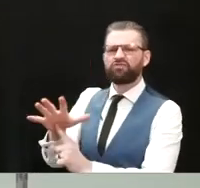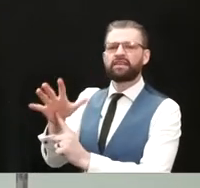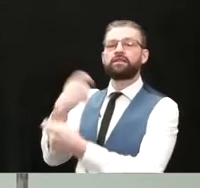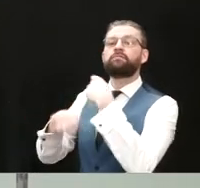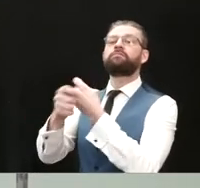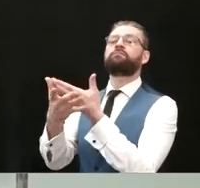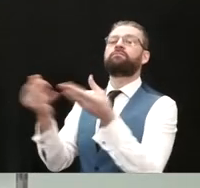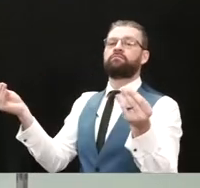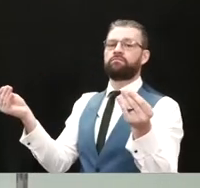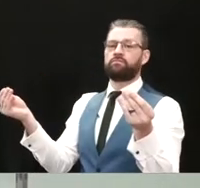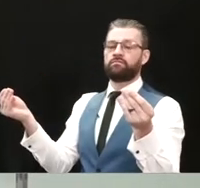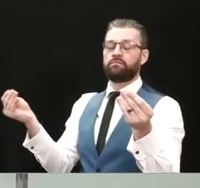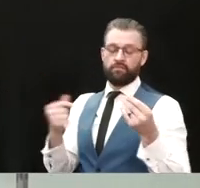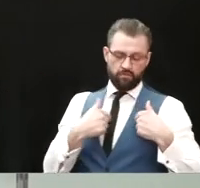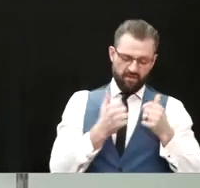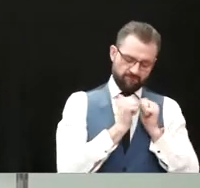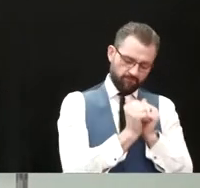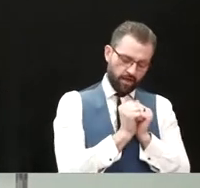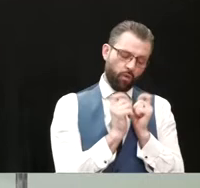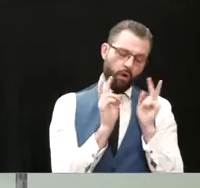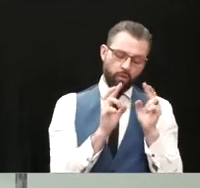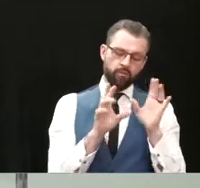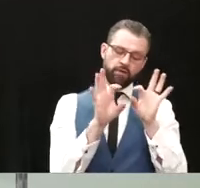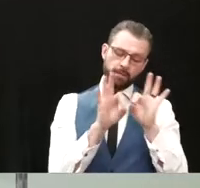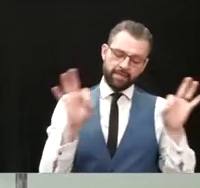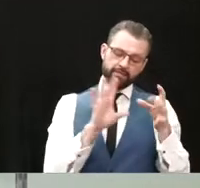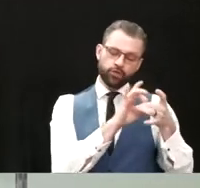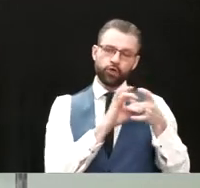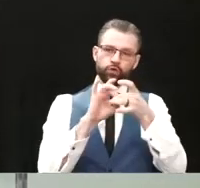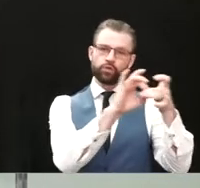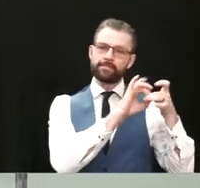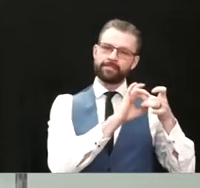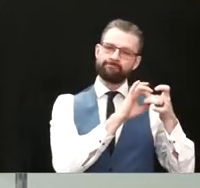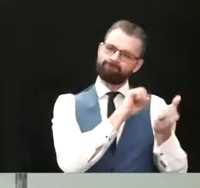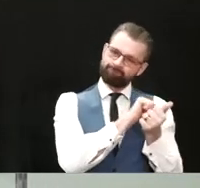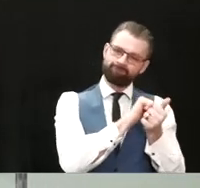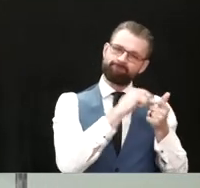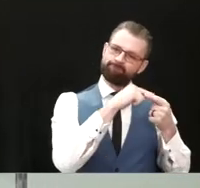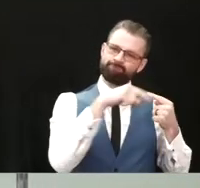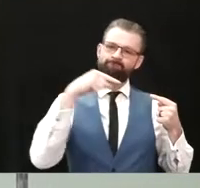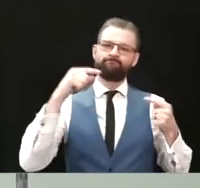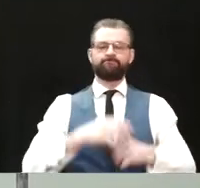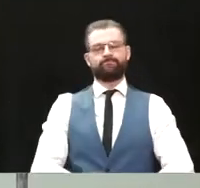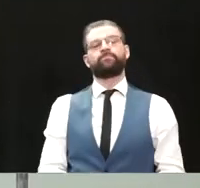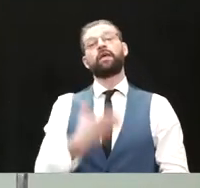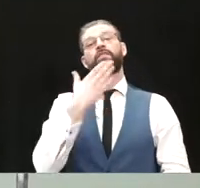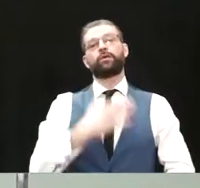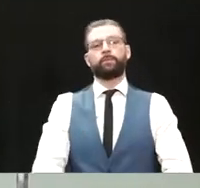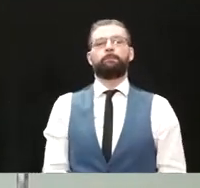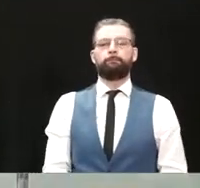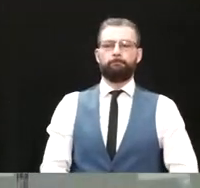retreat, and the values of hope, peace, and unity are in the ascendancy. Thank